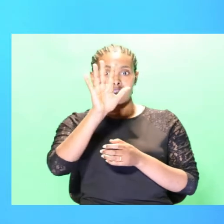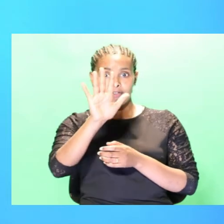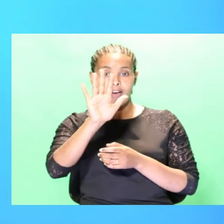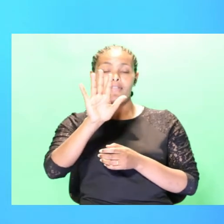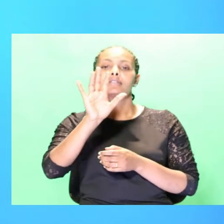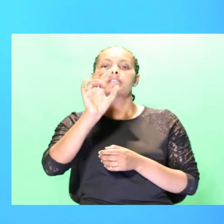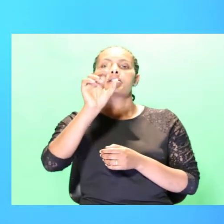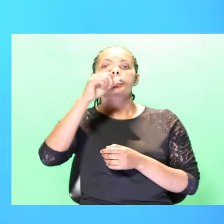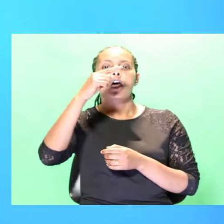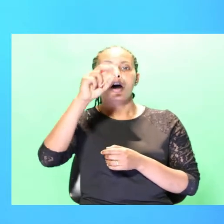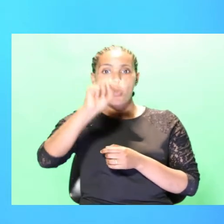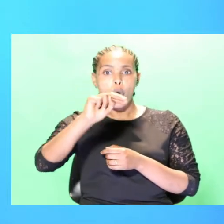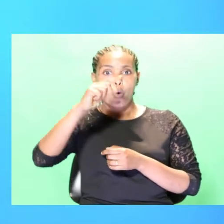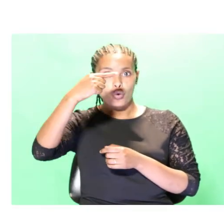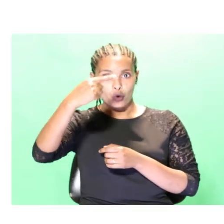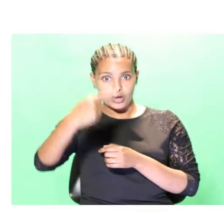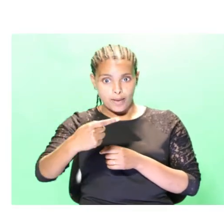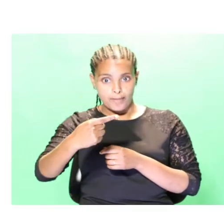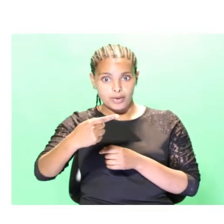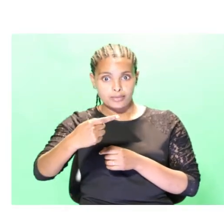75 nanogram